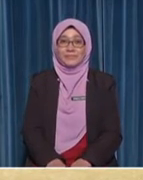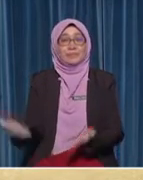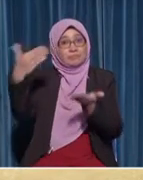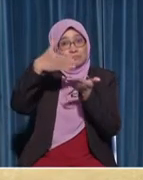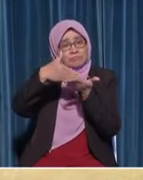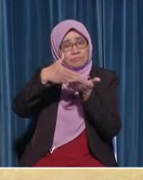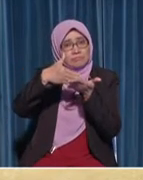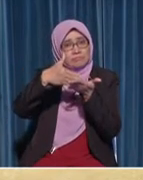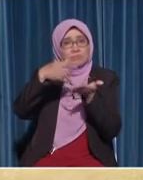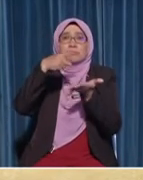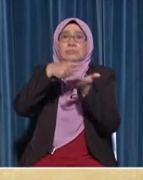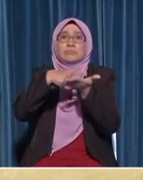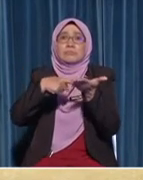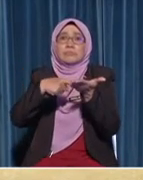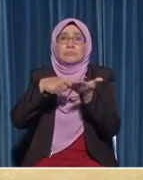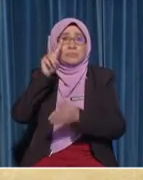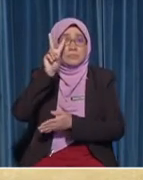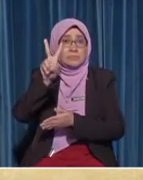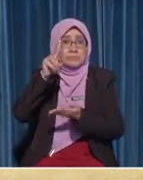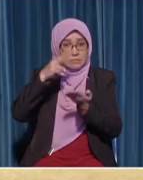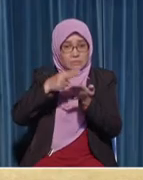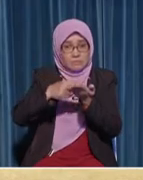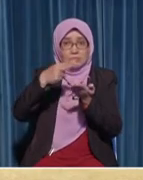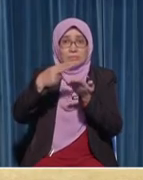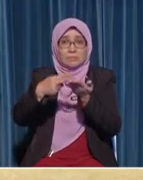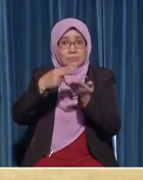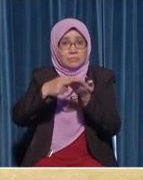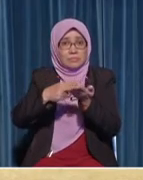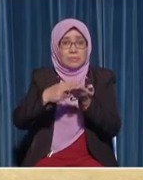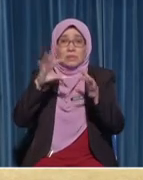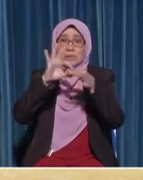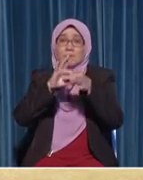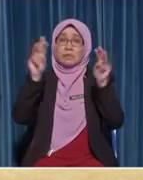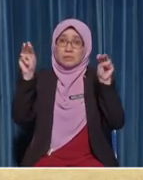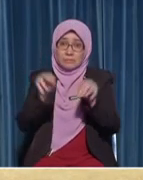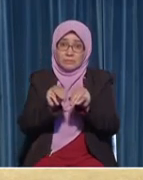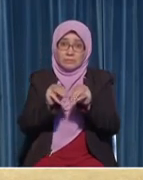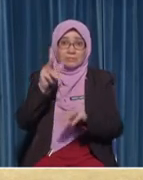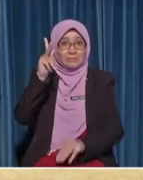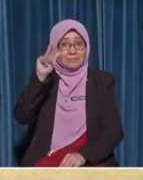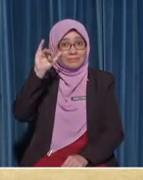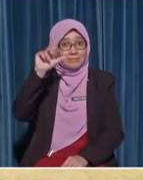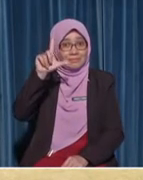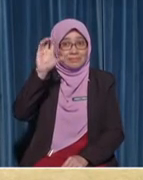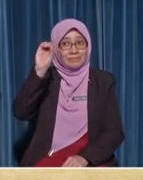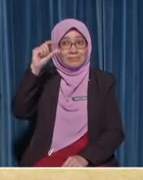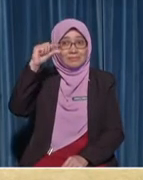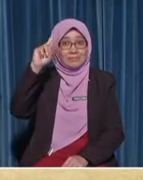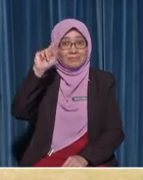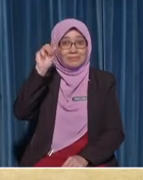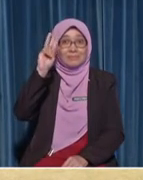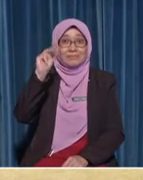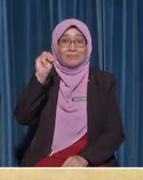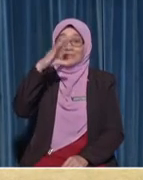Again, what are the two units of mass? Kilogram and